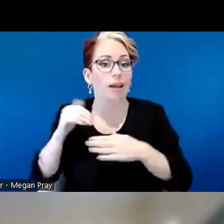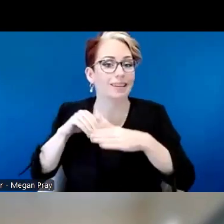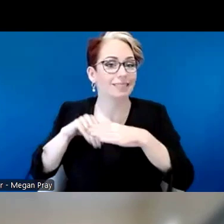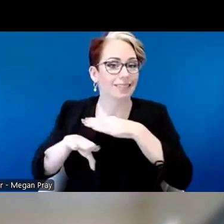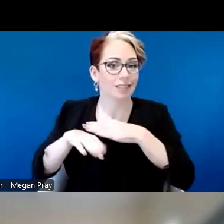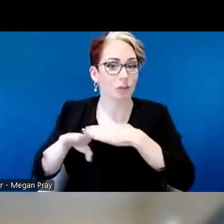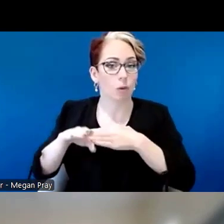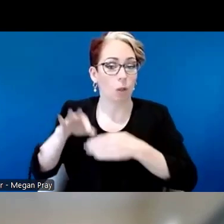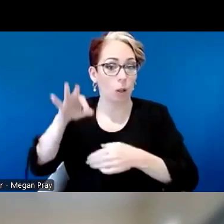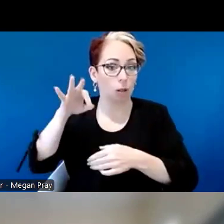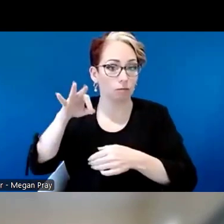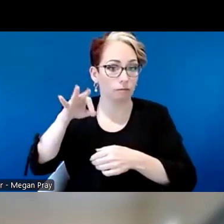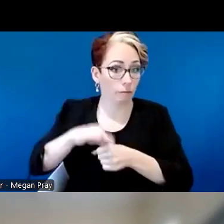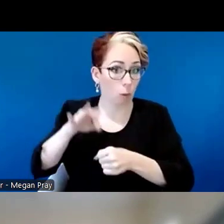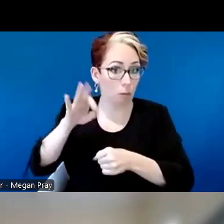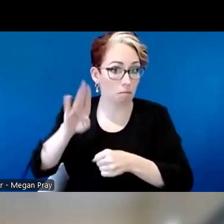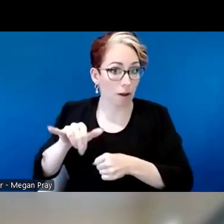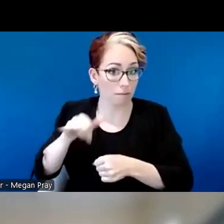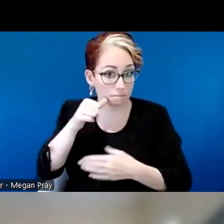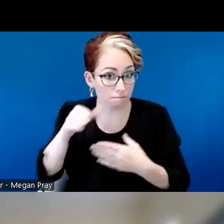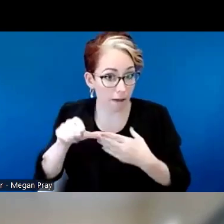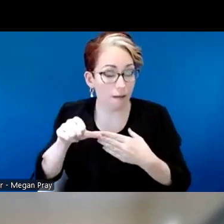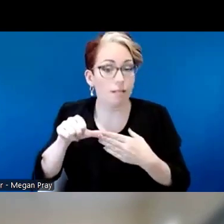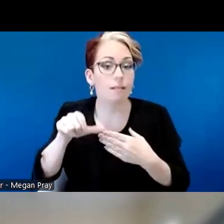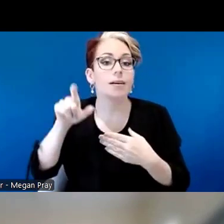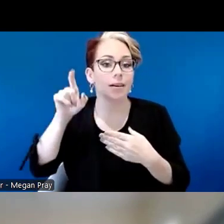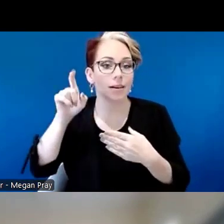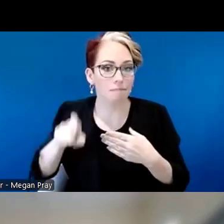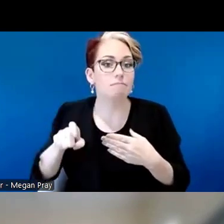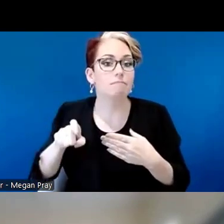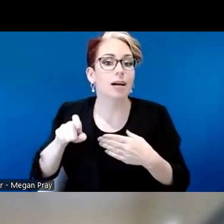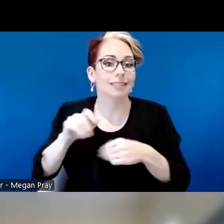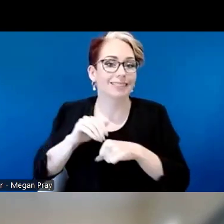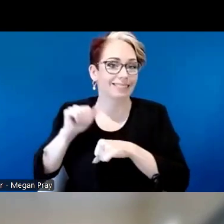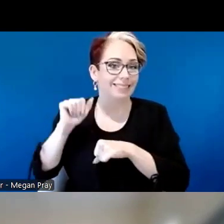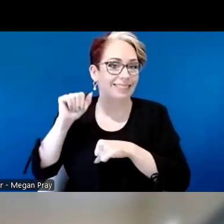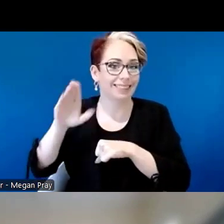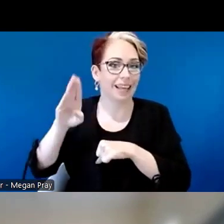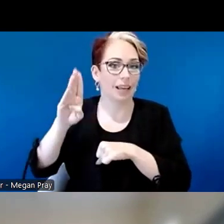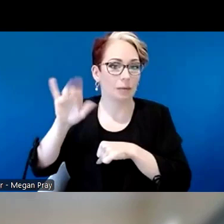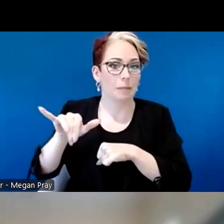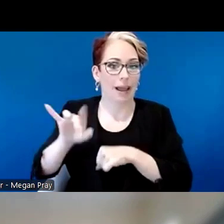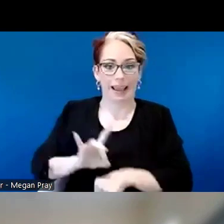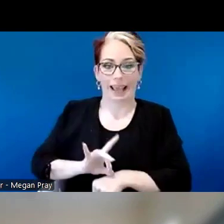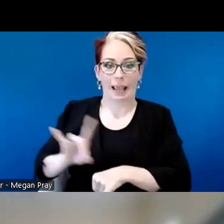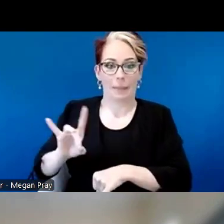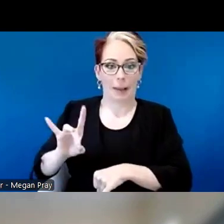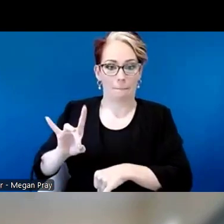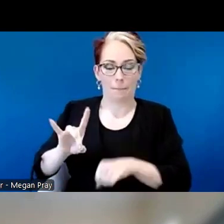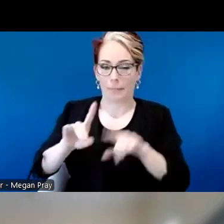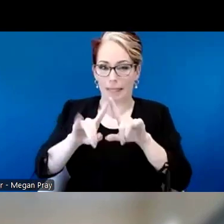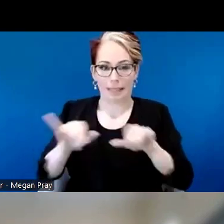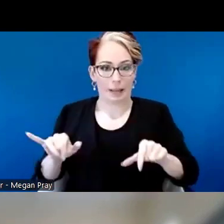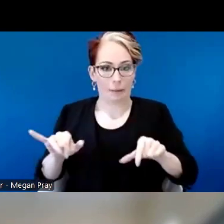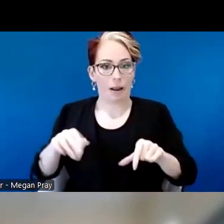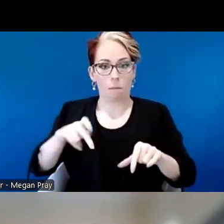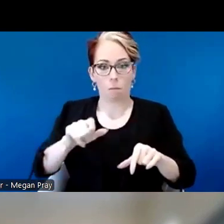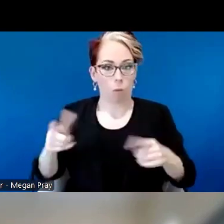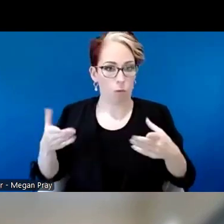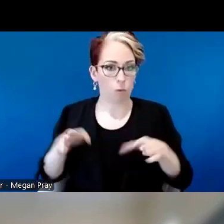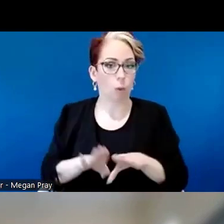mail, you have to have your ballot in by the close of the polls at 8 p.m.